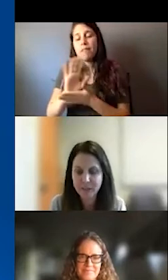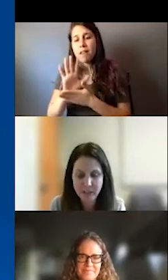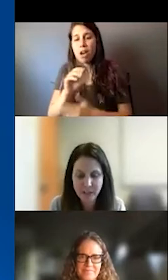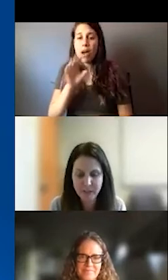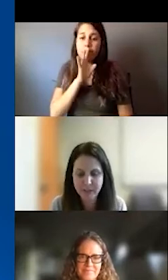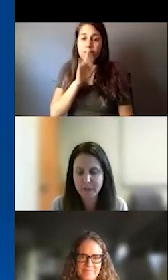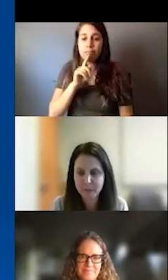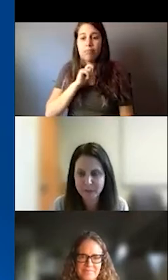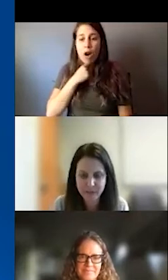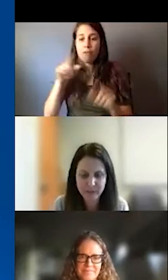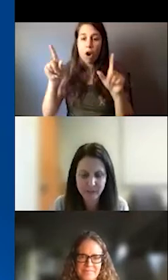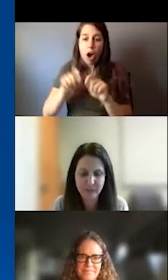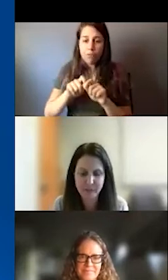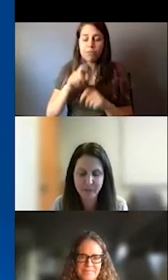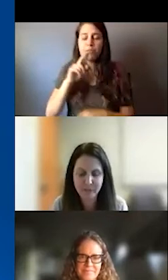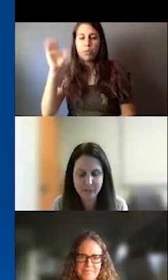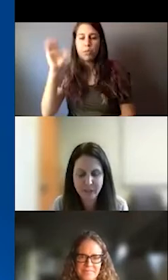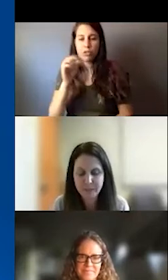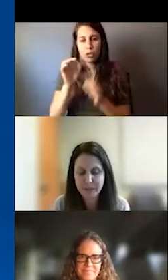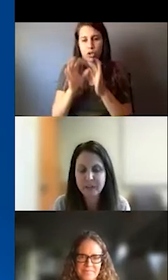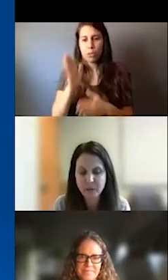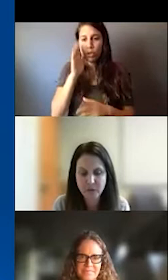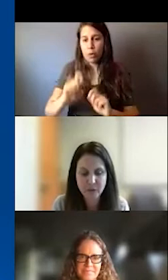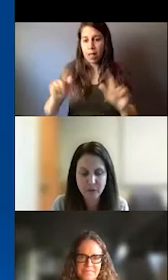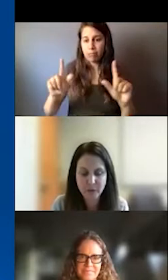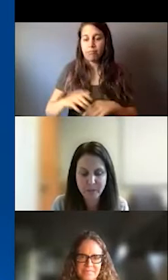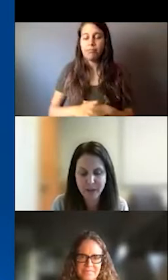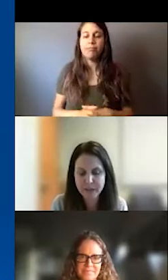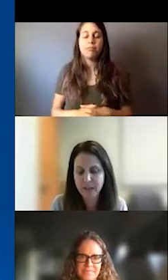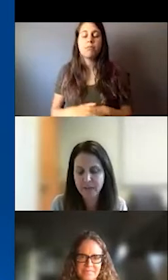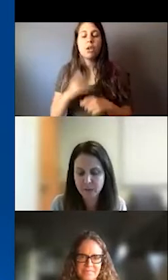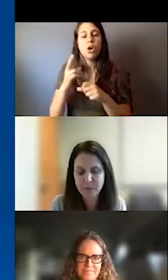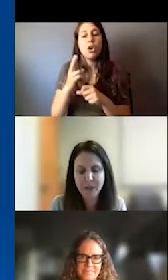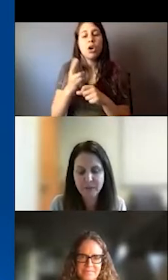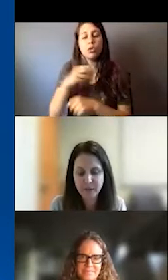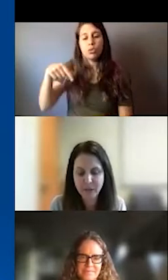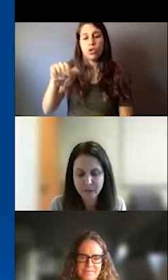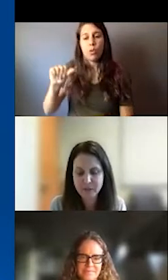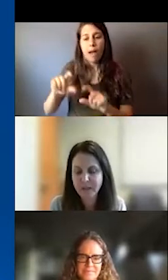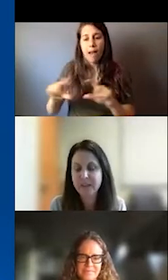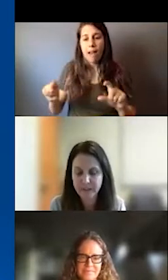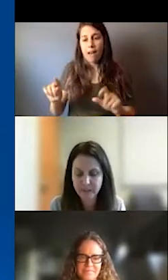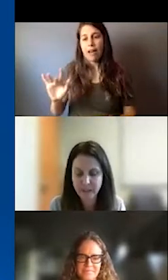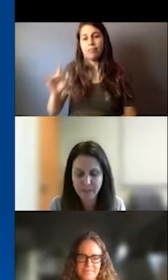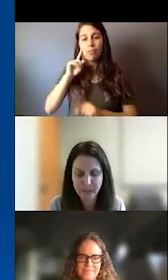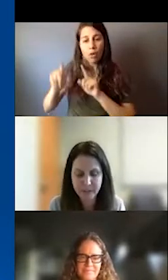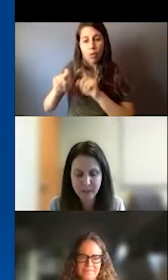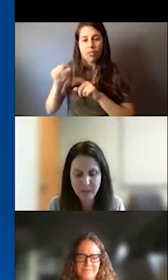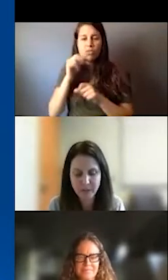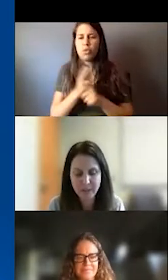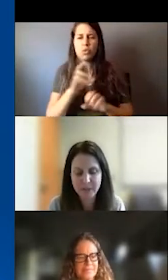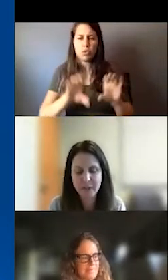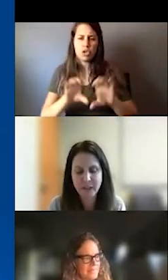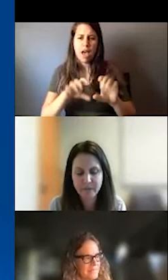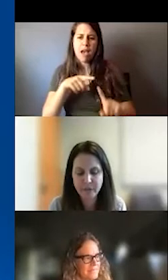off, except for presenters and interpreters. Please use the QA box on the toolbar for questions rather than the chat box.